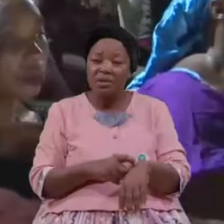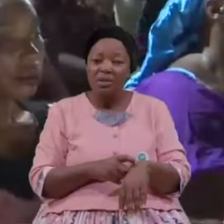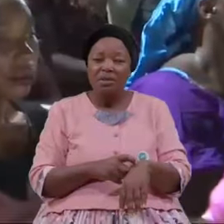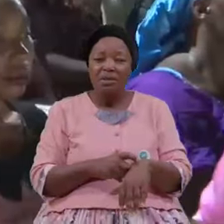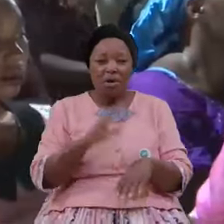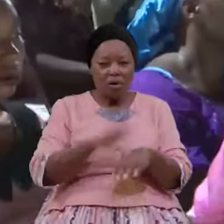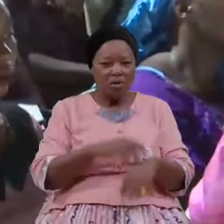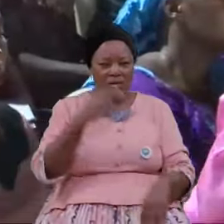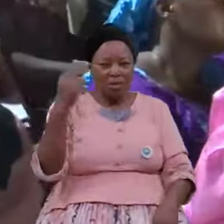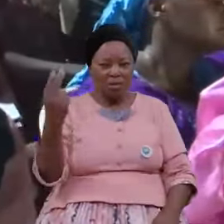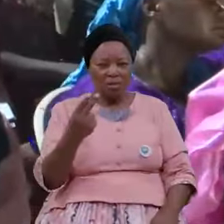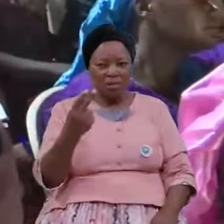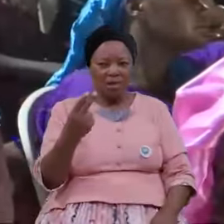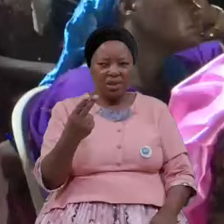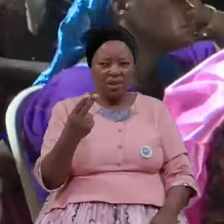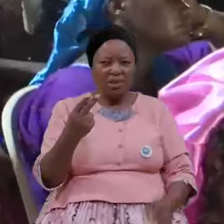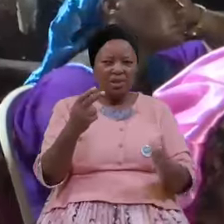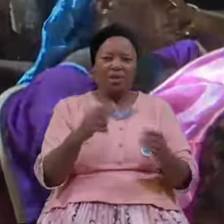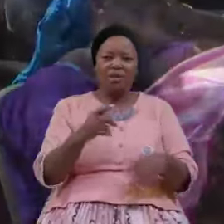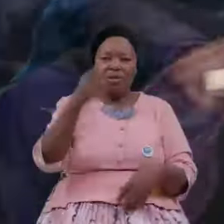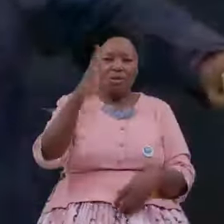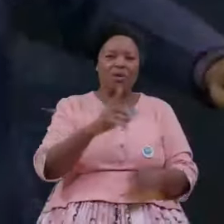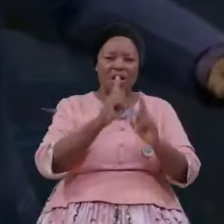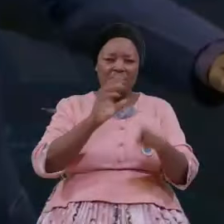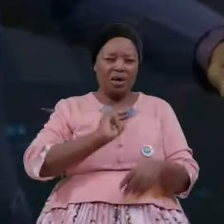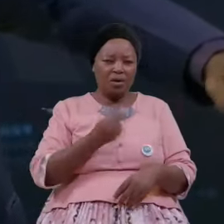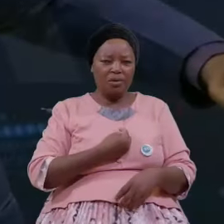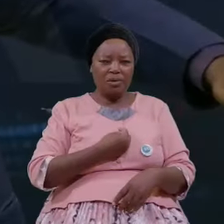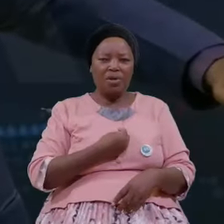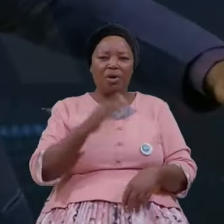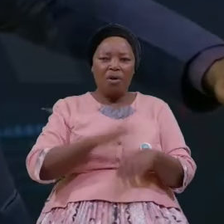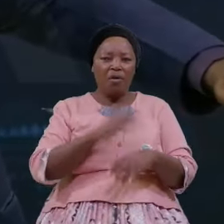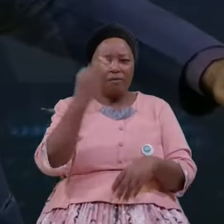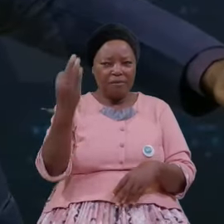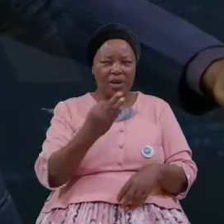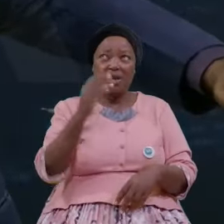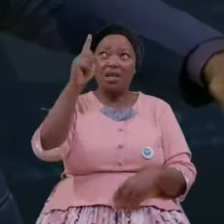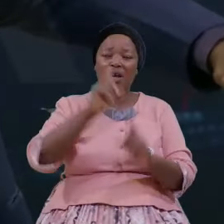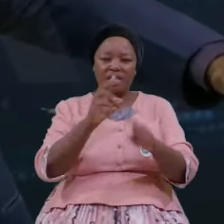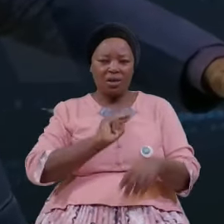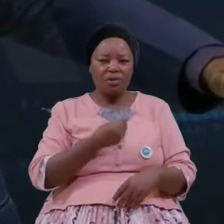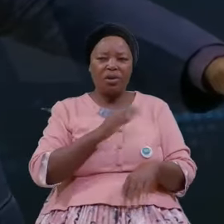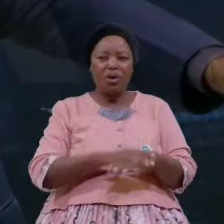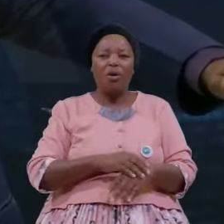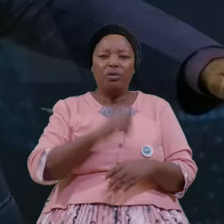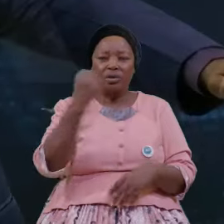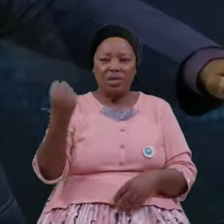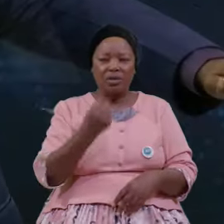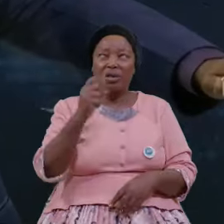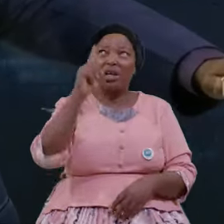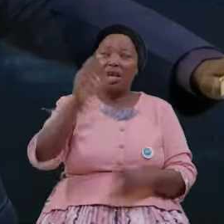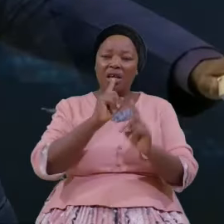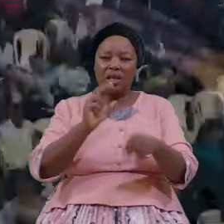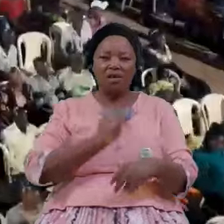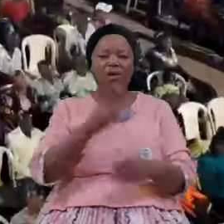he answered us. On Friday, he answered us. On Saturday, he answered us. What's going to happen